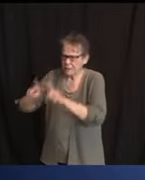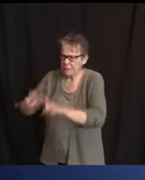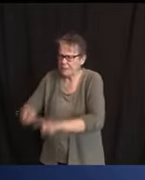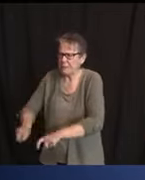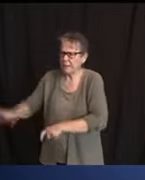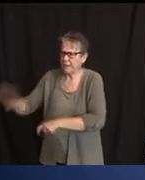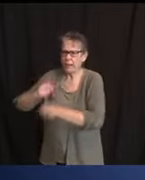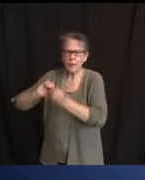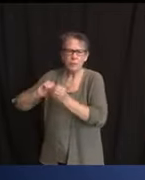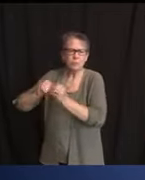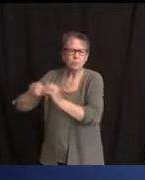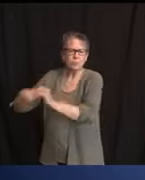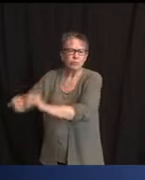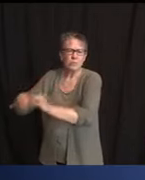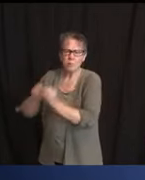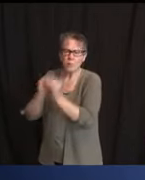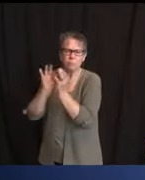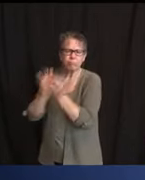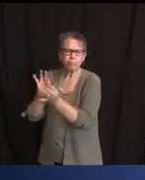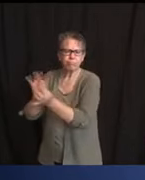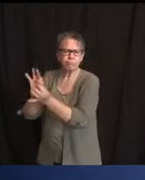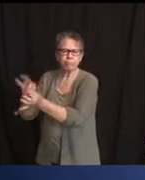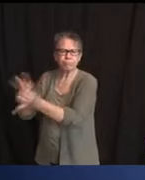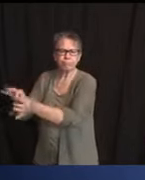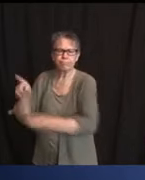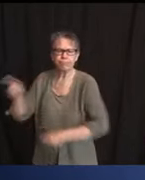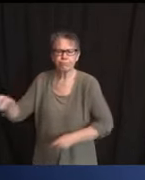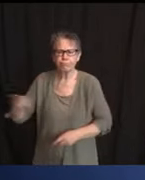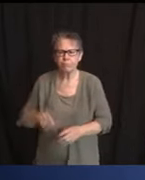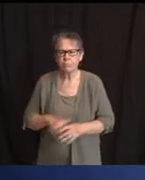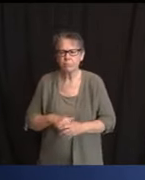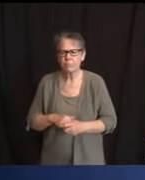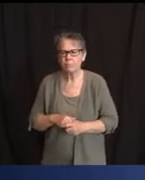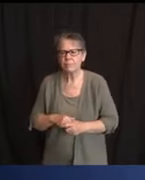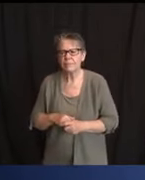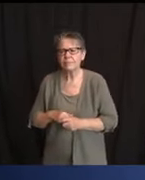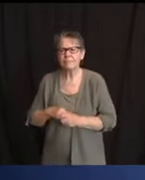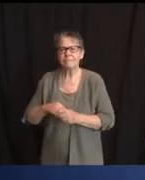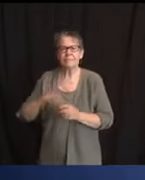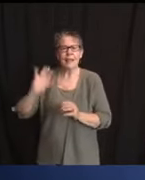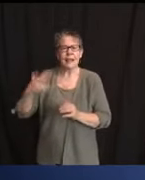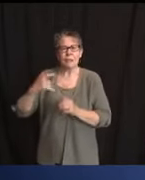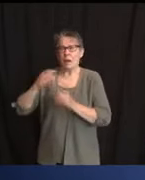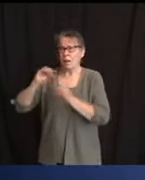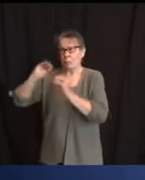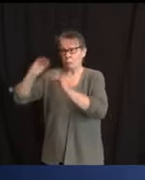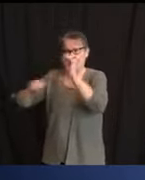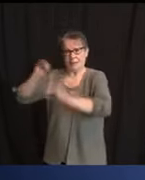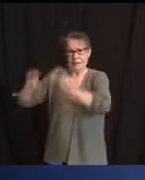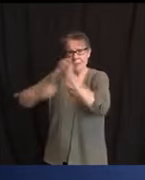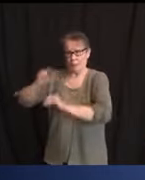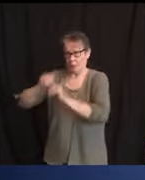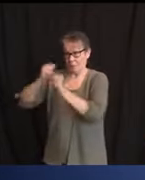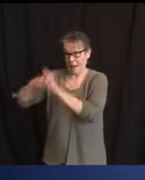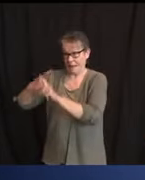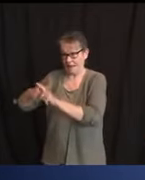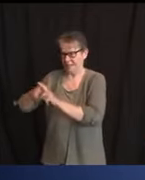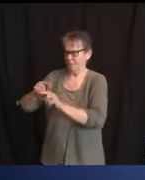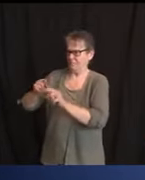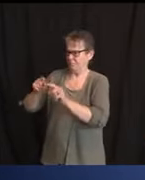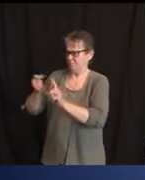in the totals. We've always included out all the positives from all the different labs. Hopefully that answered